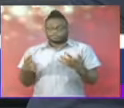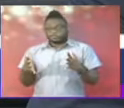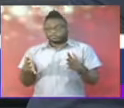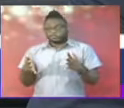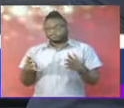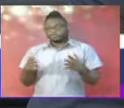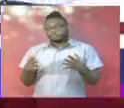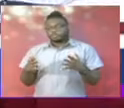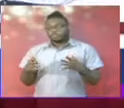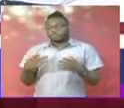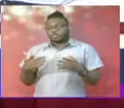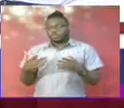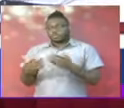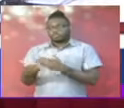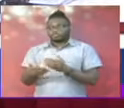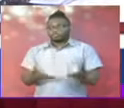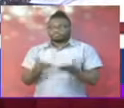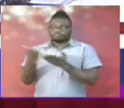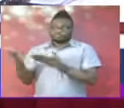Mr. Alexander.